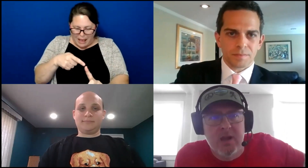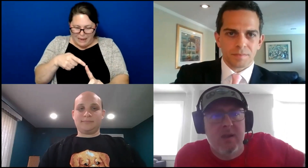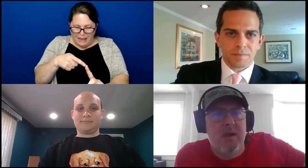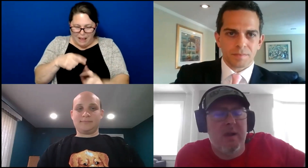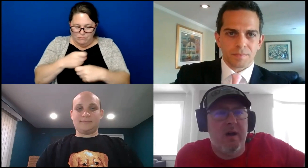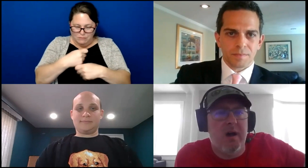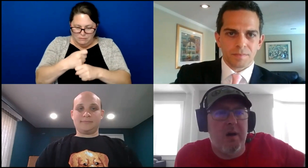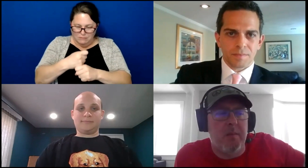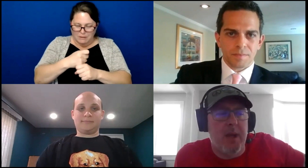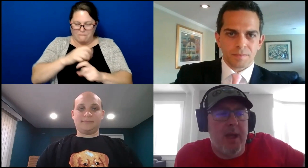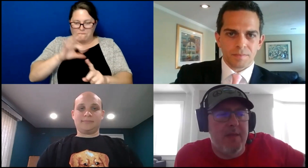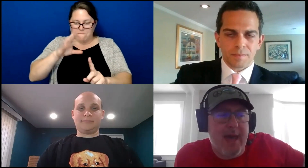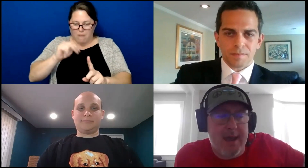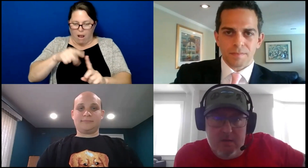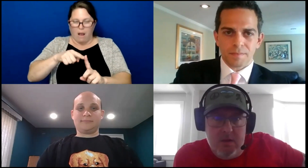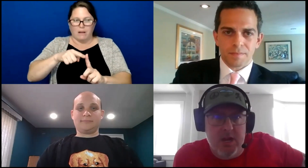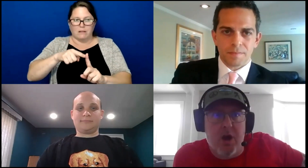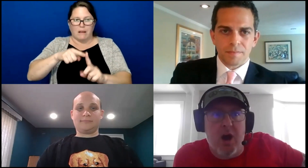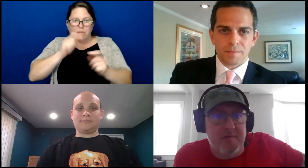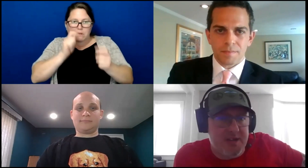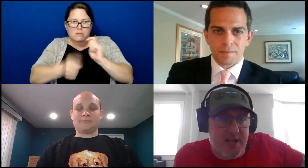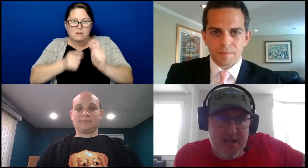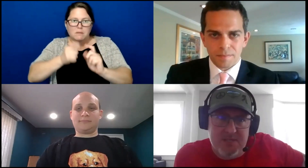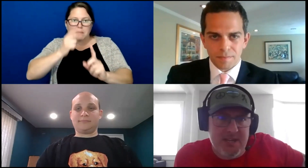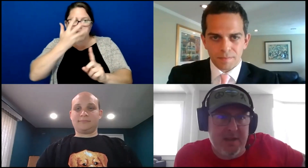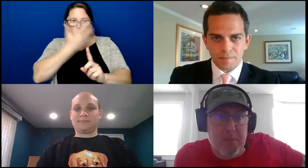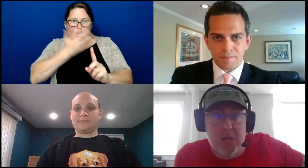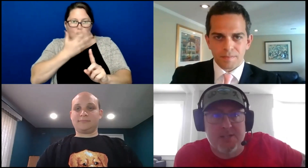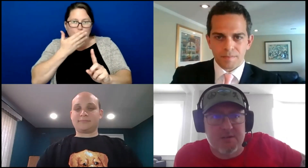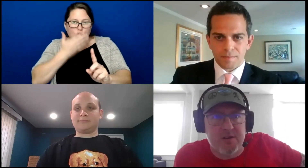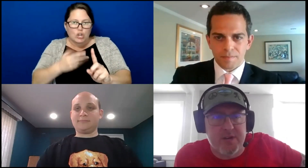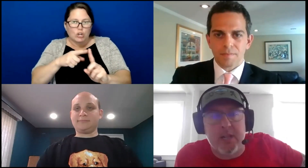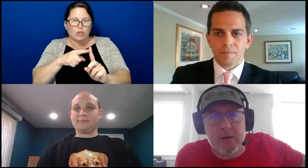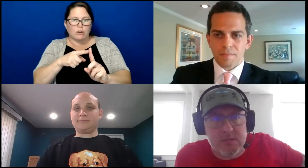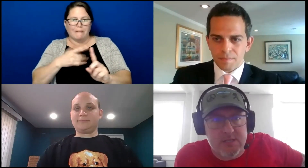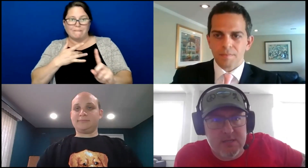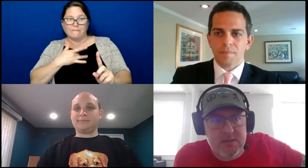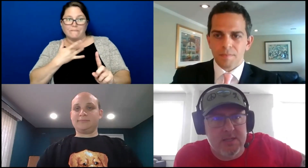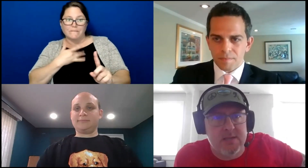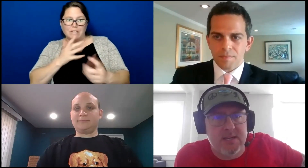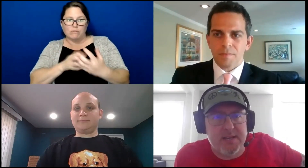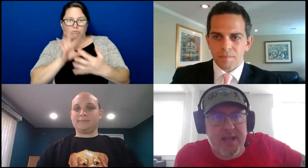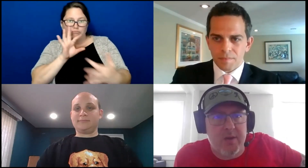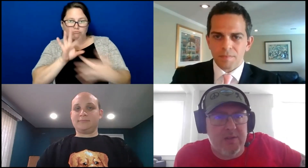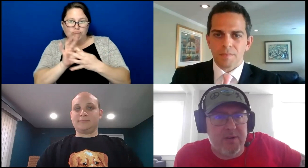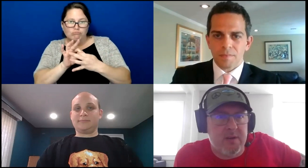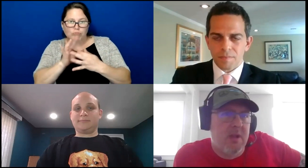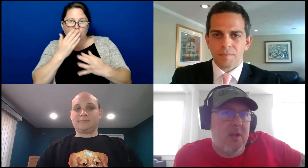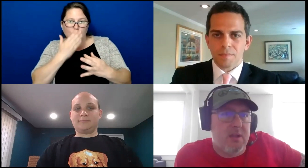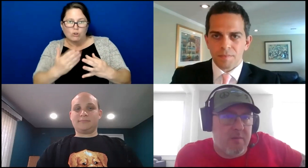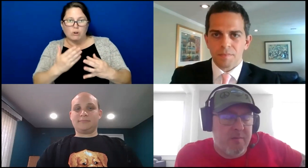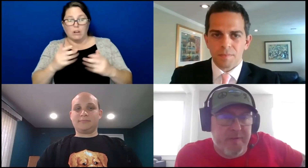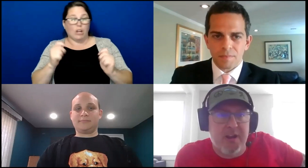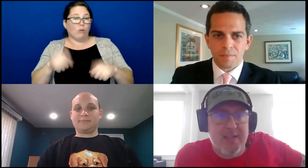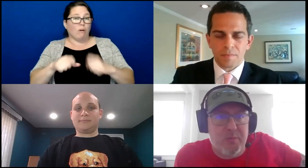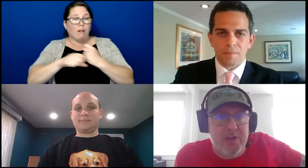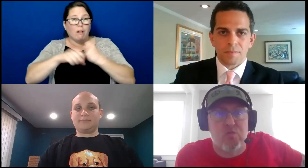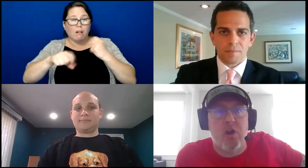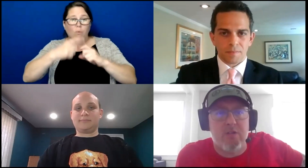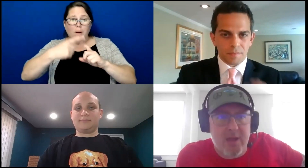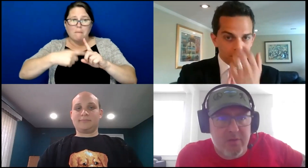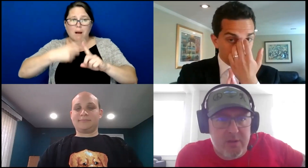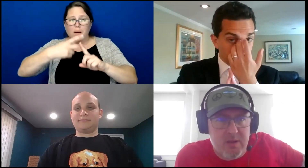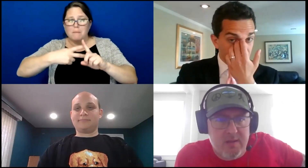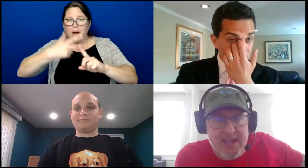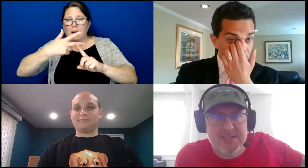good, and that can oftentimes take months or even years to get down. Even, figuring out the way you